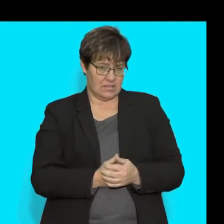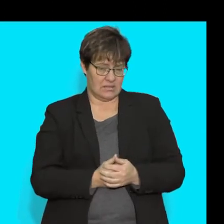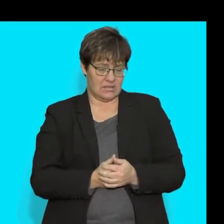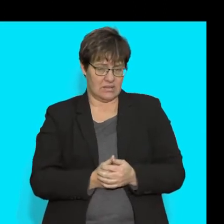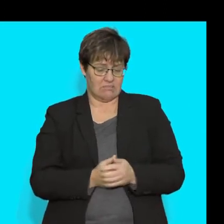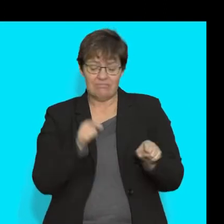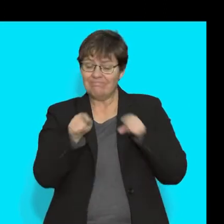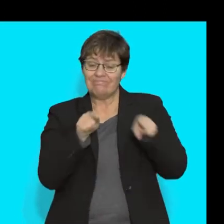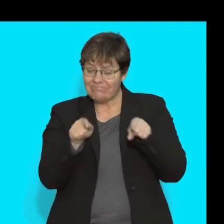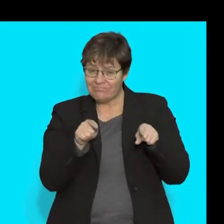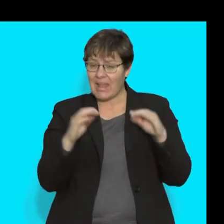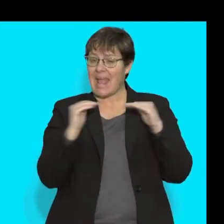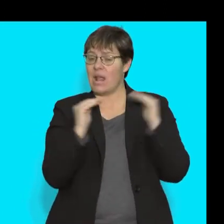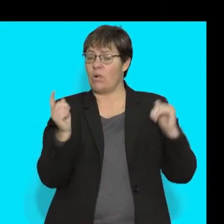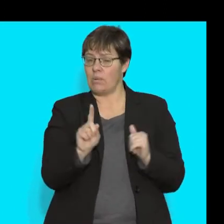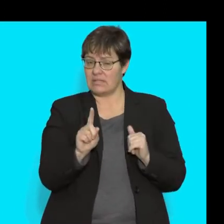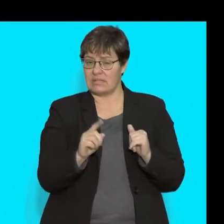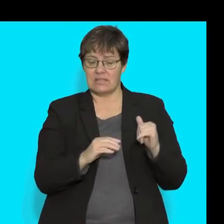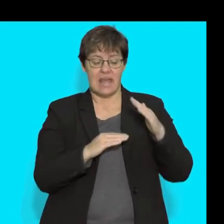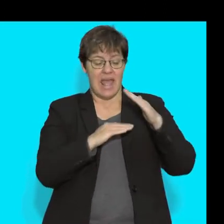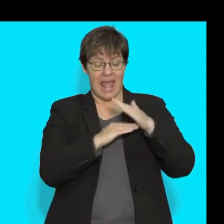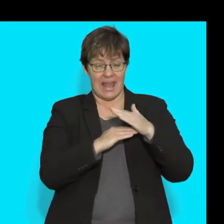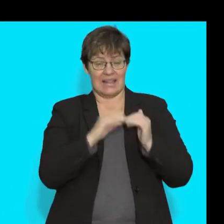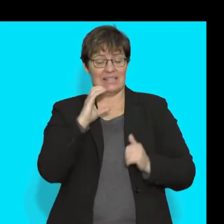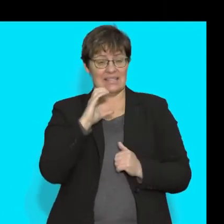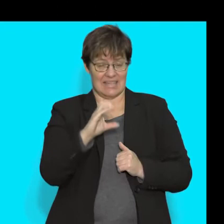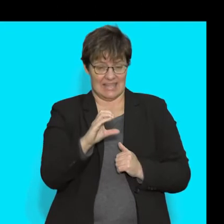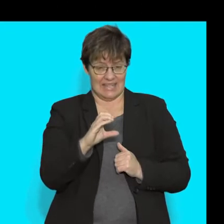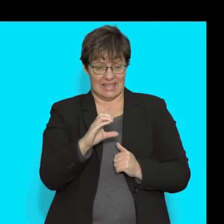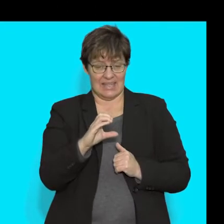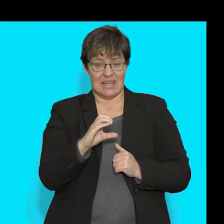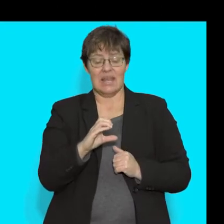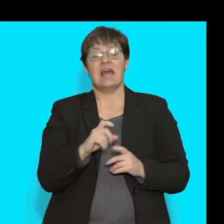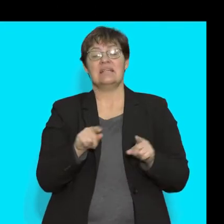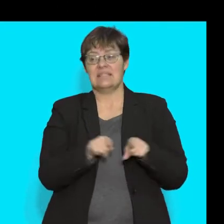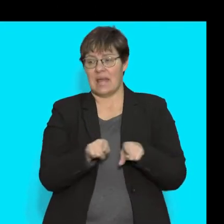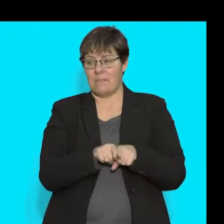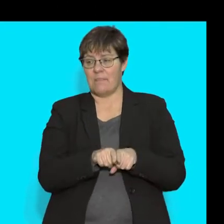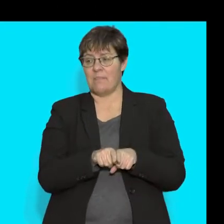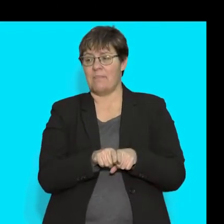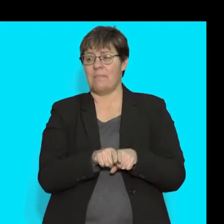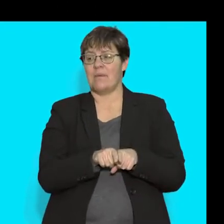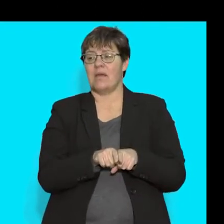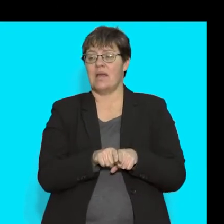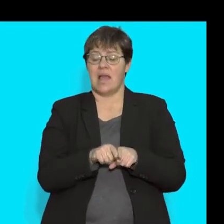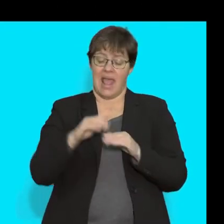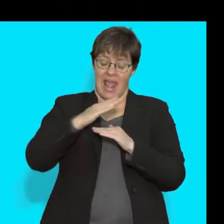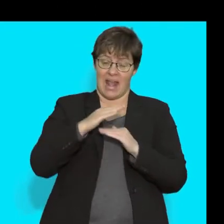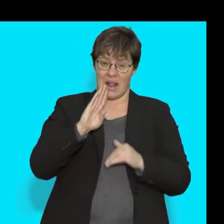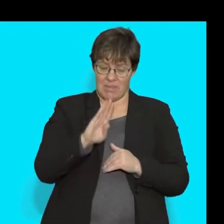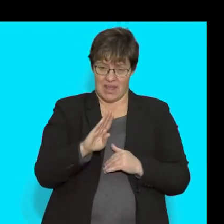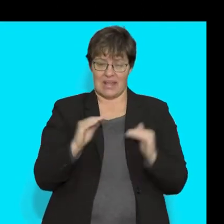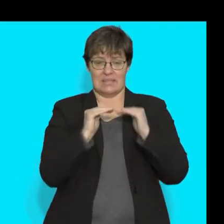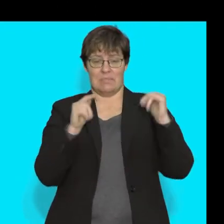Now, what would make them to be equal? It would be the angle C being equal to angle B. So in